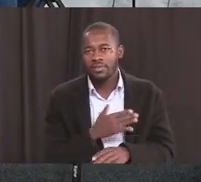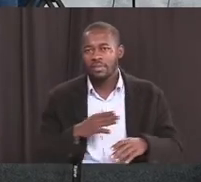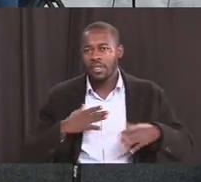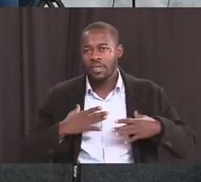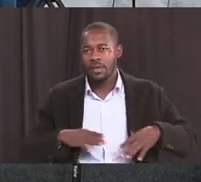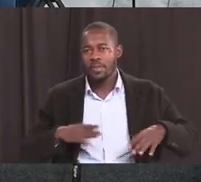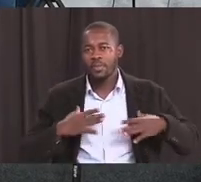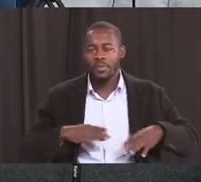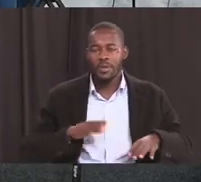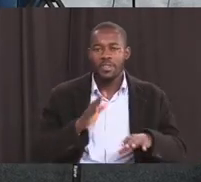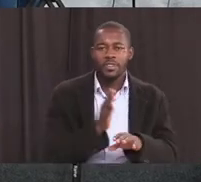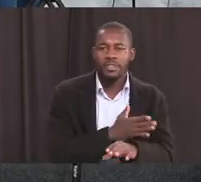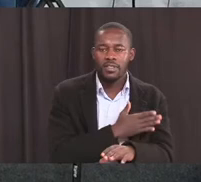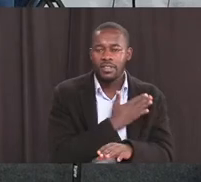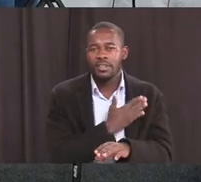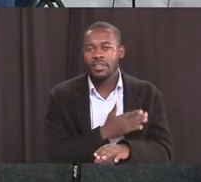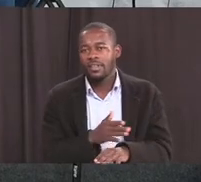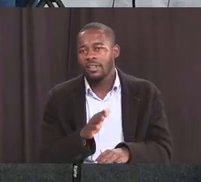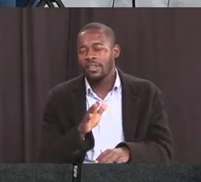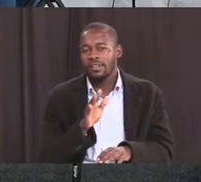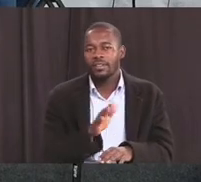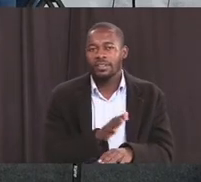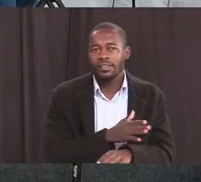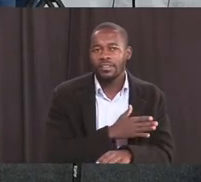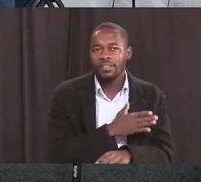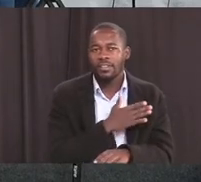people sing,